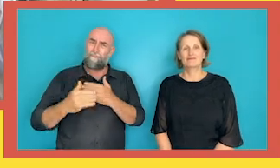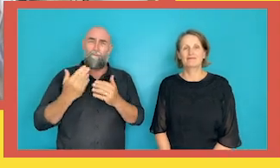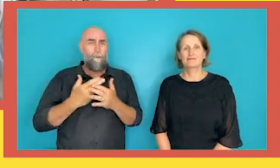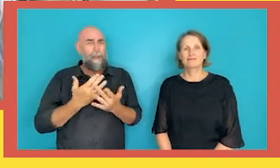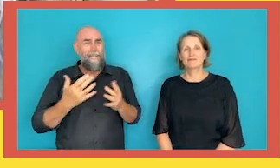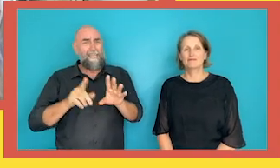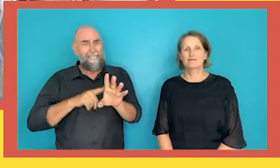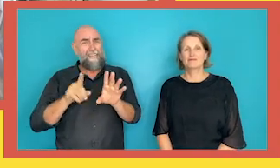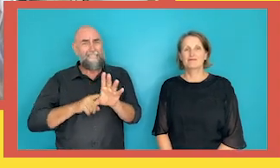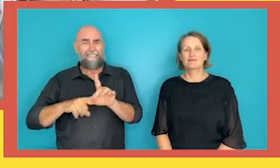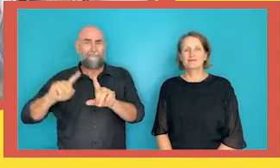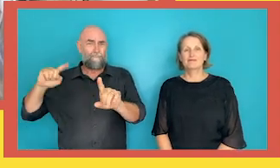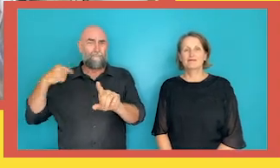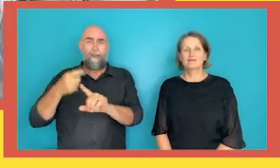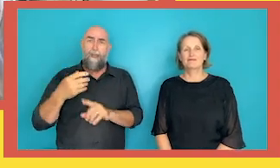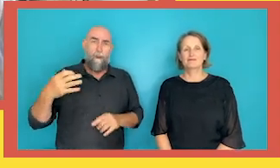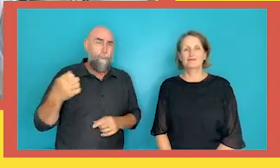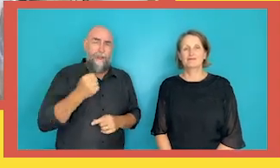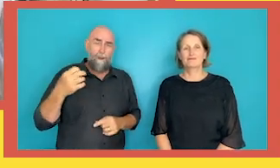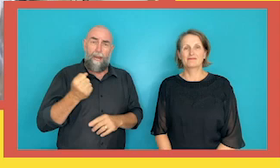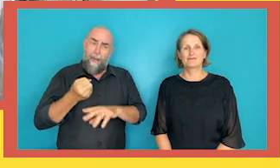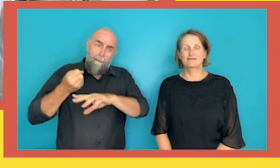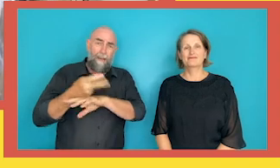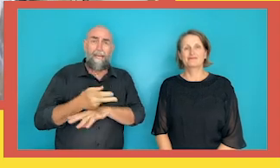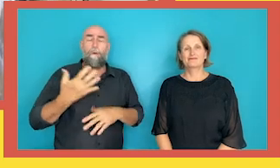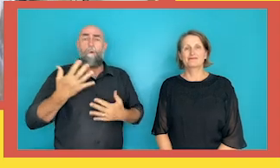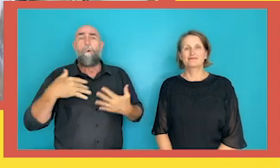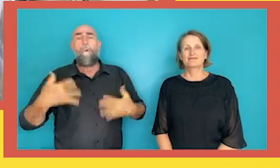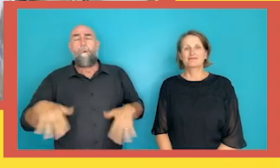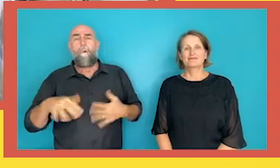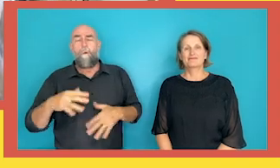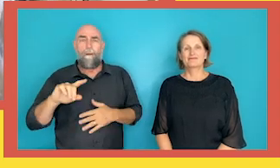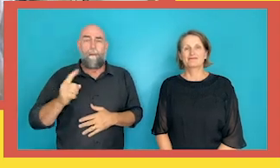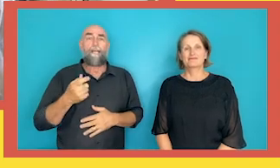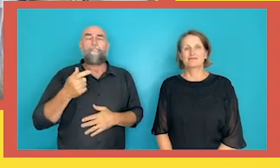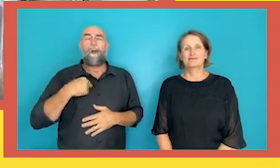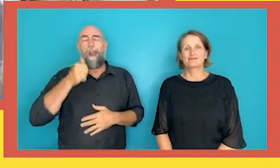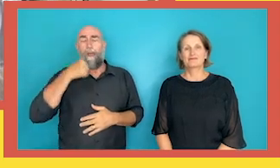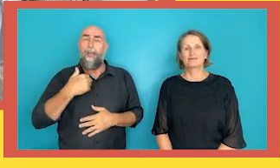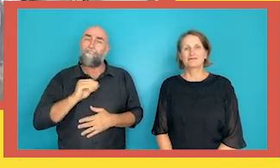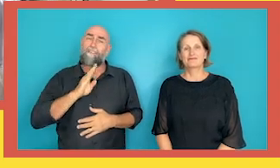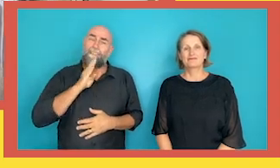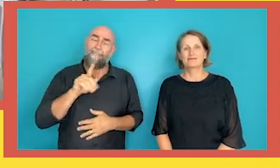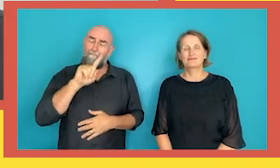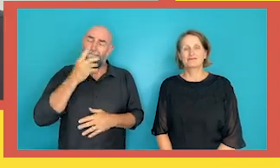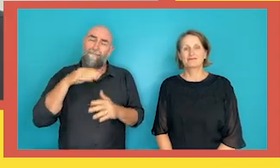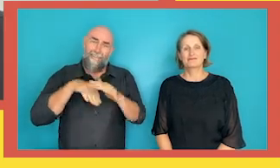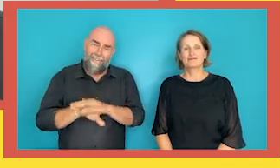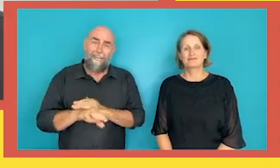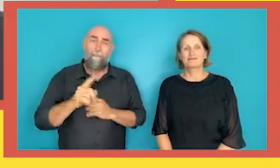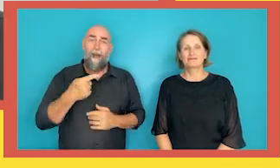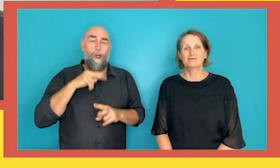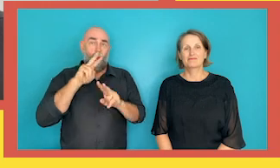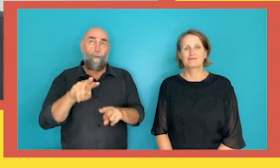upsets, some big wins, and sad as I am, I know they'll be back. They'll be back, Kurt. Now, looking ahead,